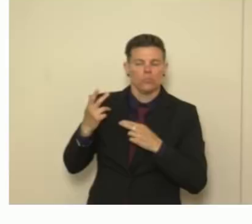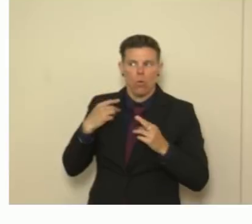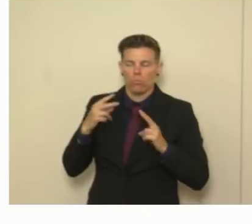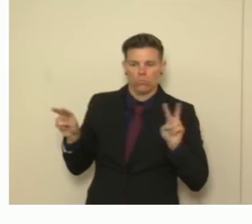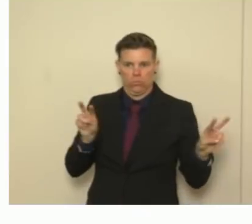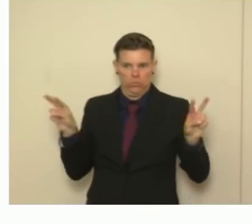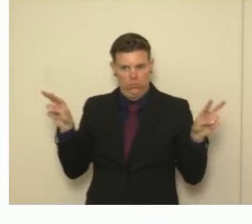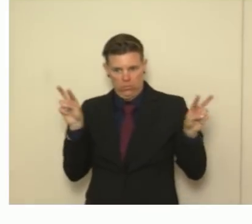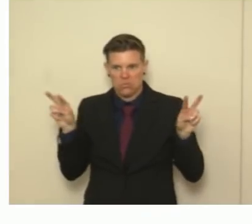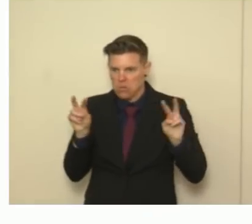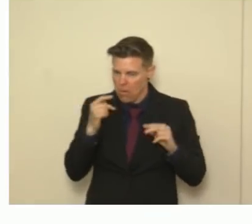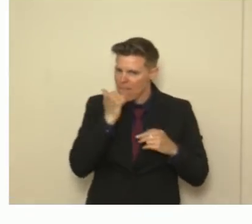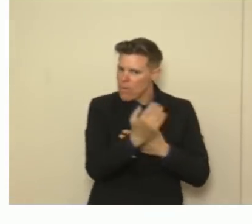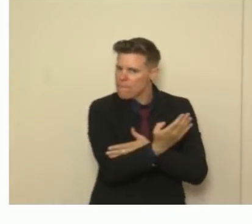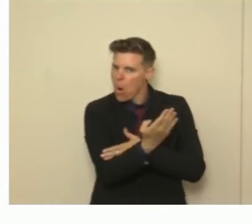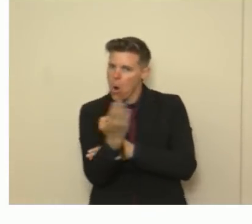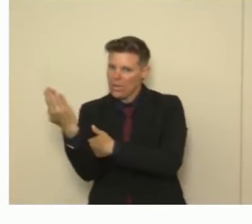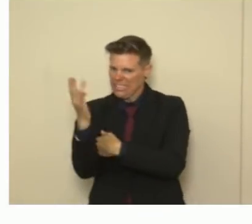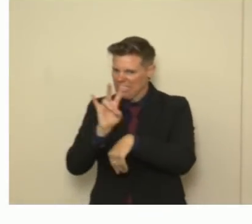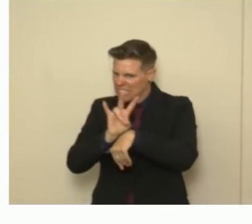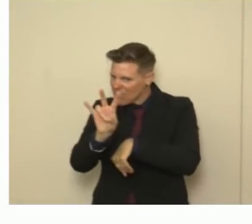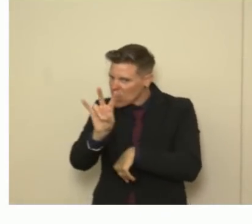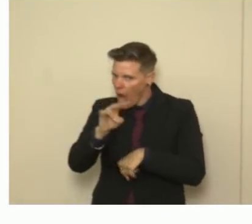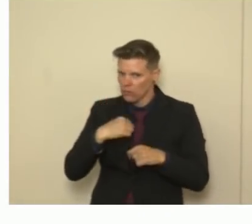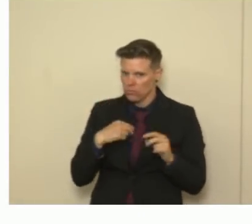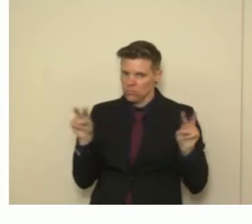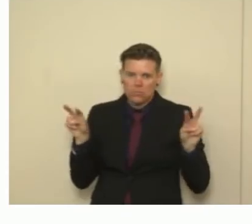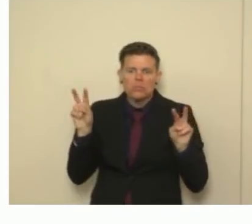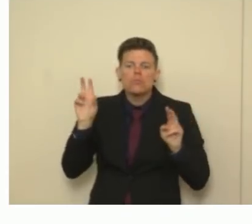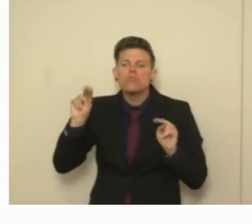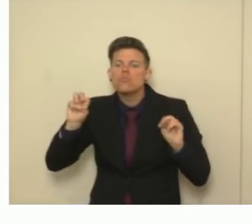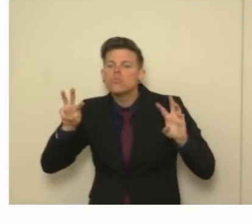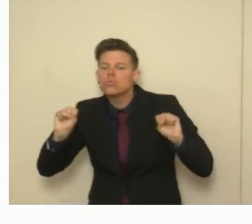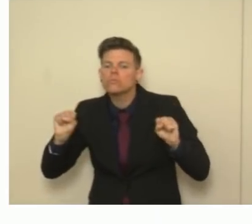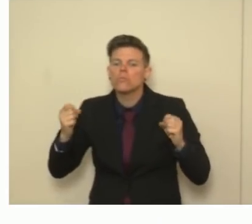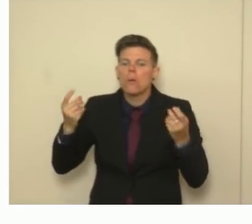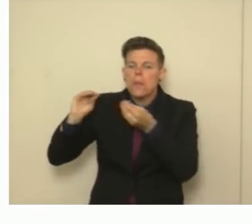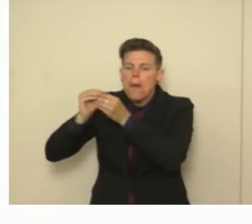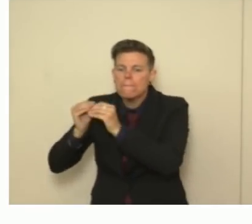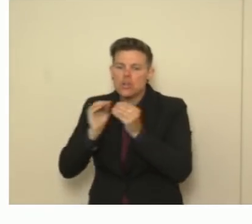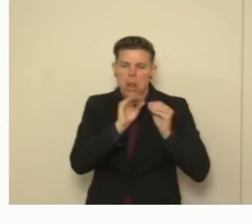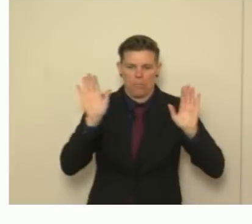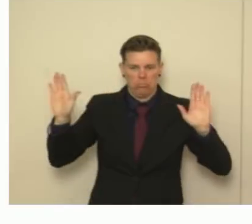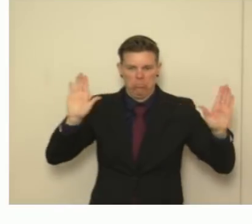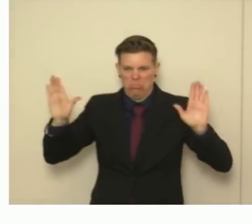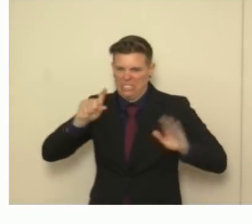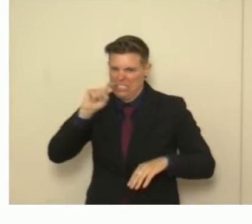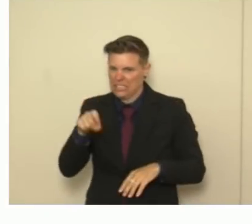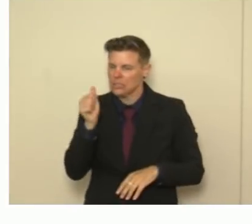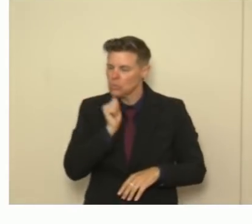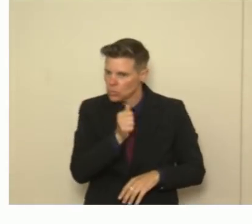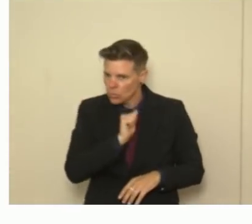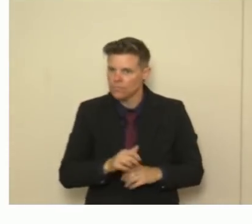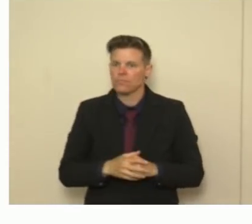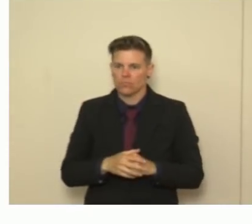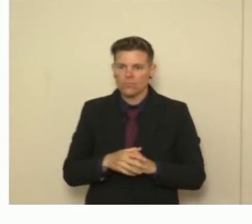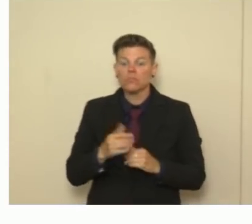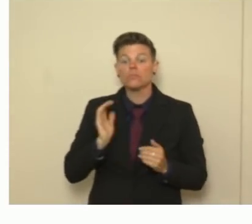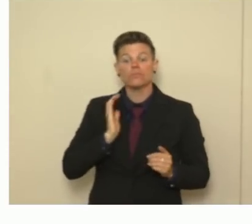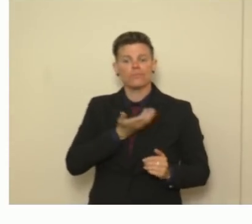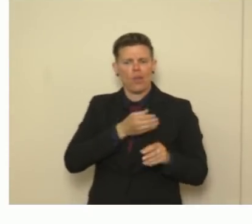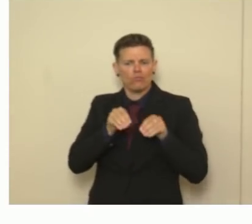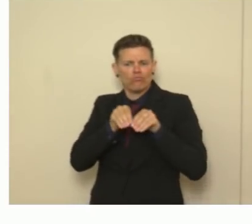at 7 a.m. Next slide is just the spread rate. We were doing so good, a